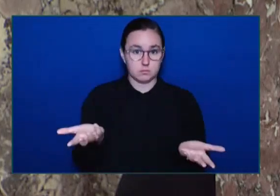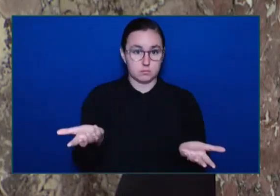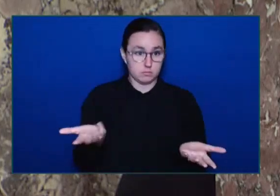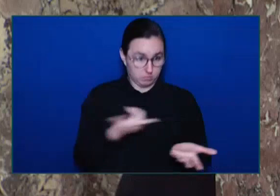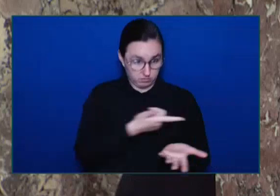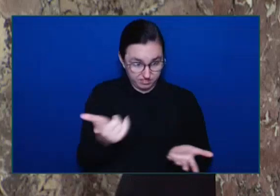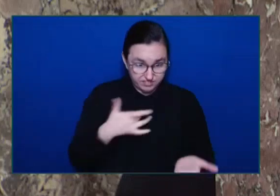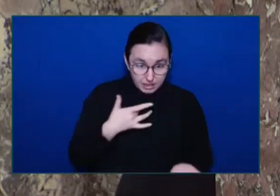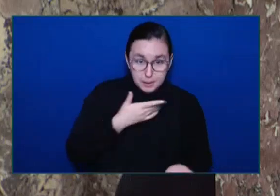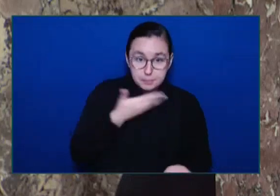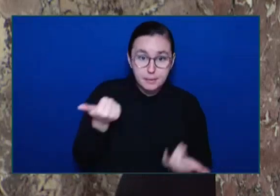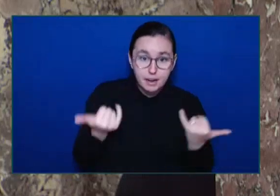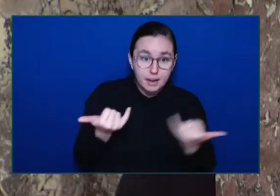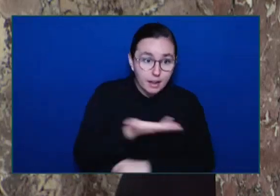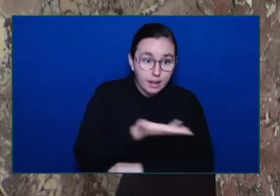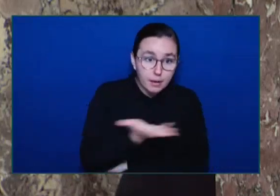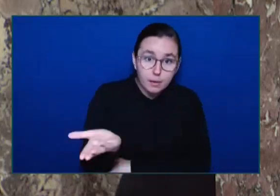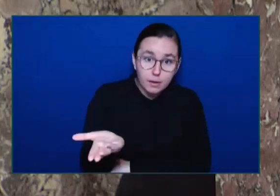Please.